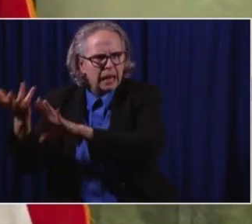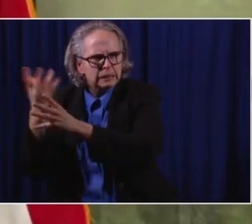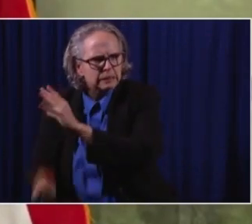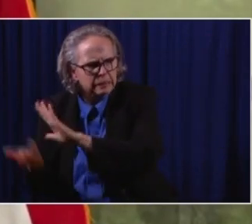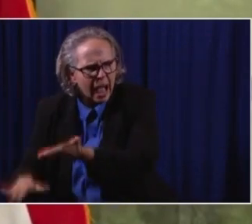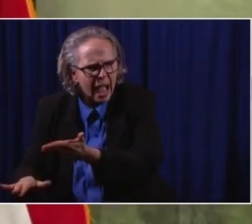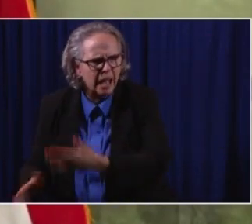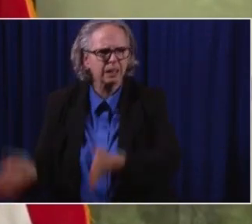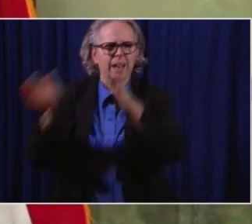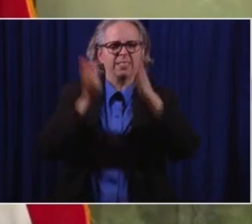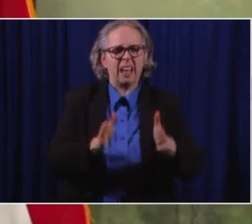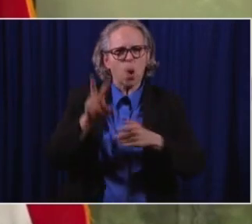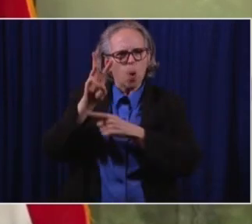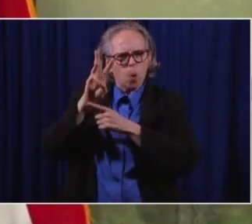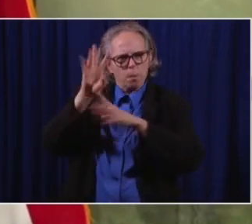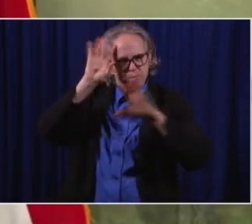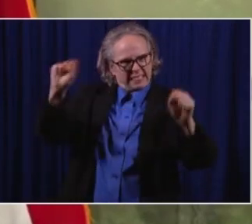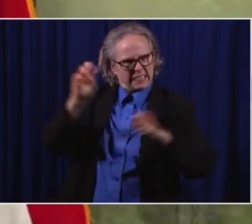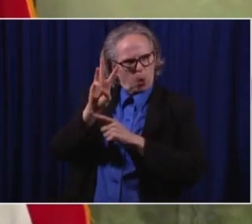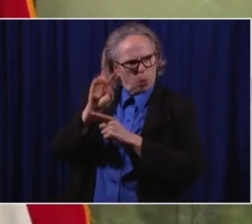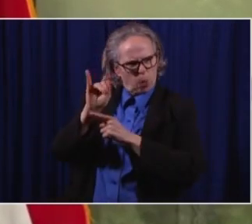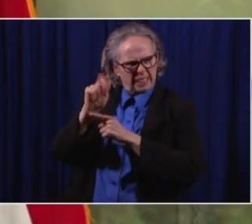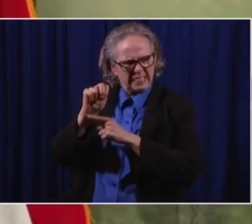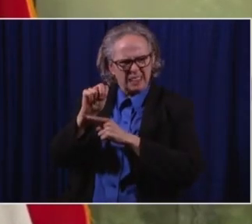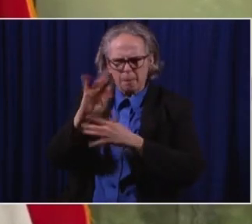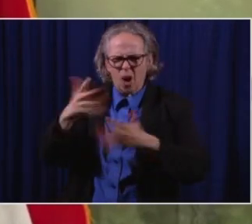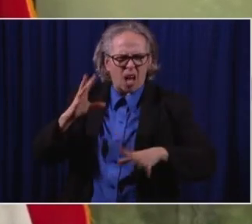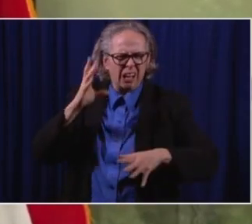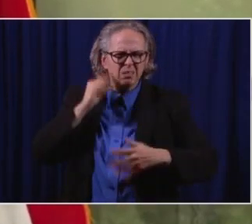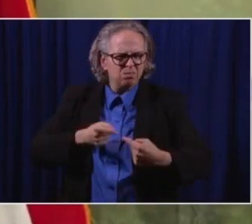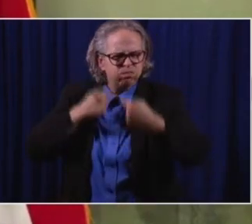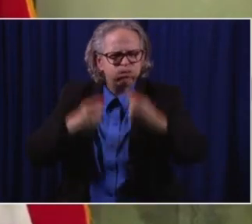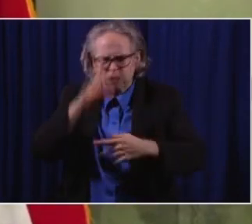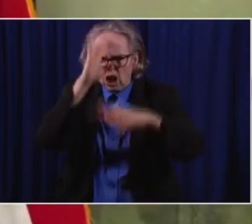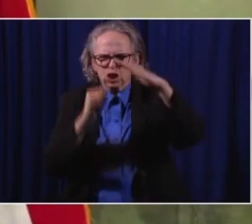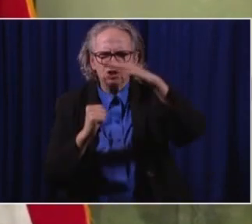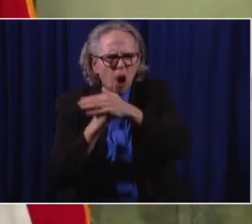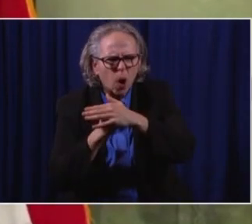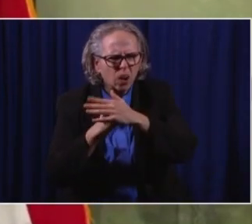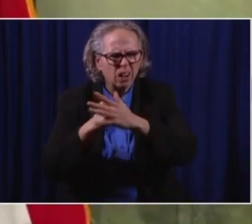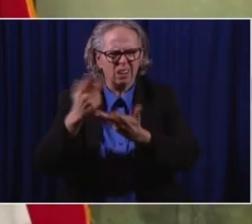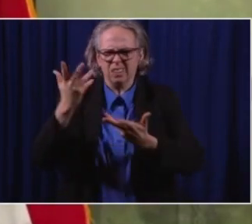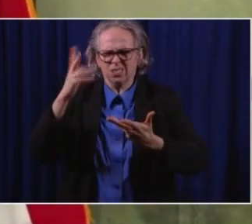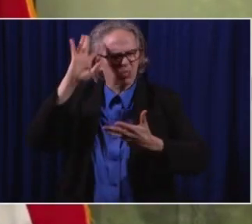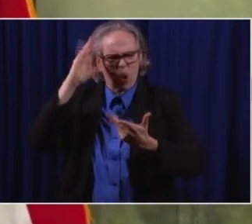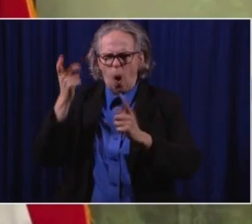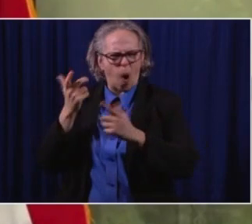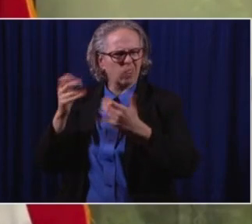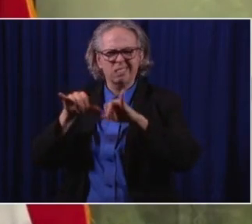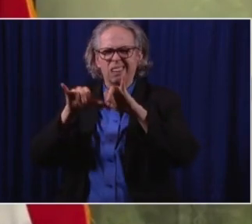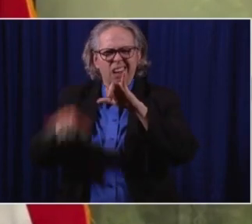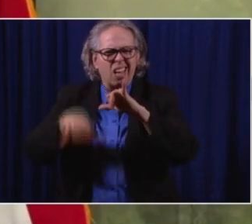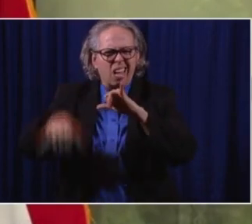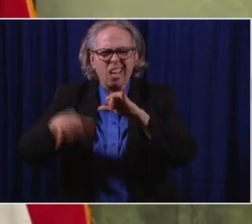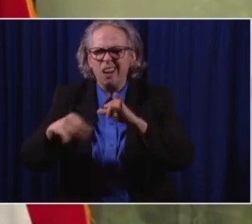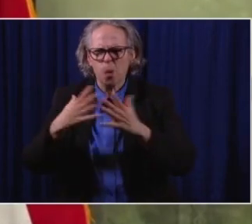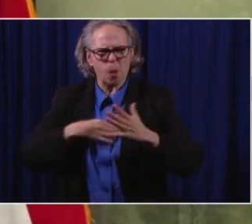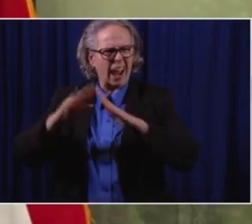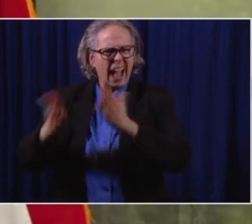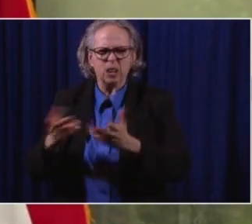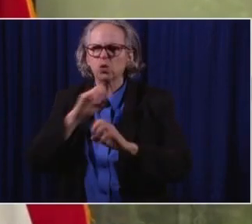stroke, and he was pretty much in seclusion at the White House. As